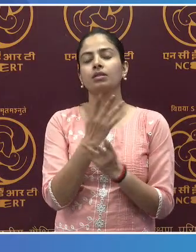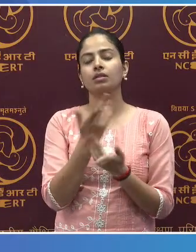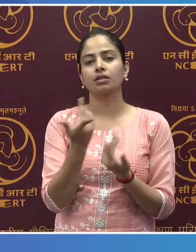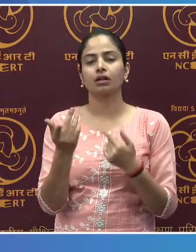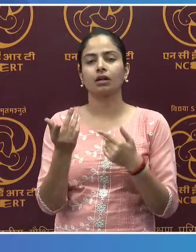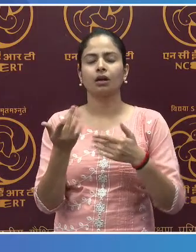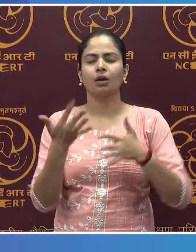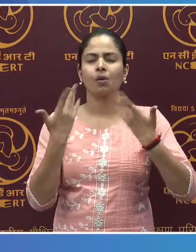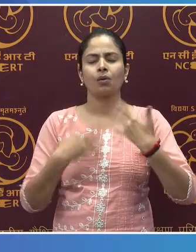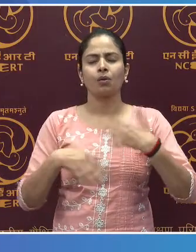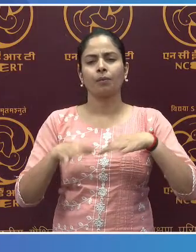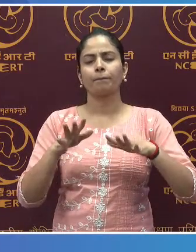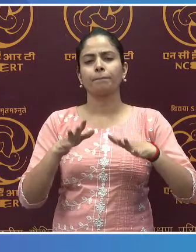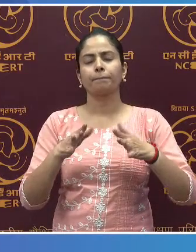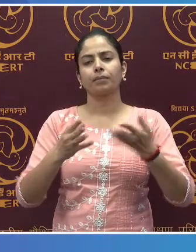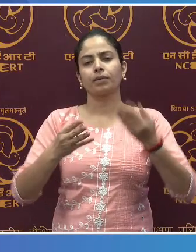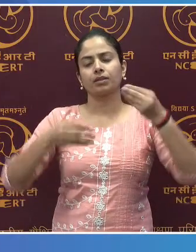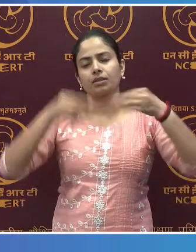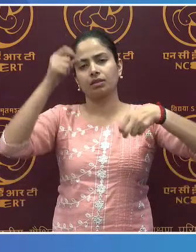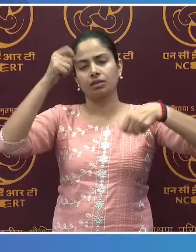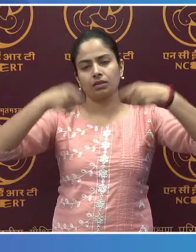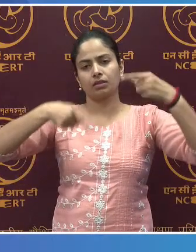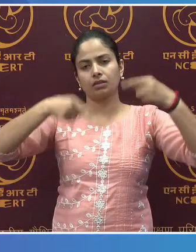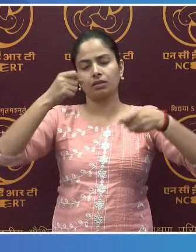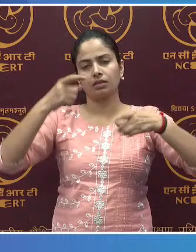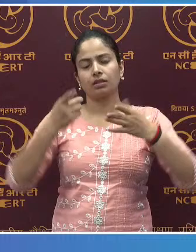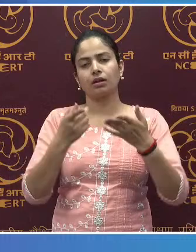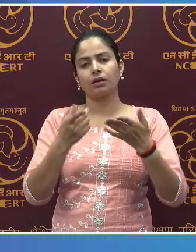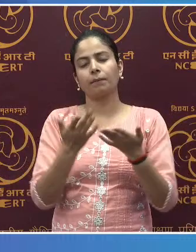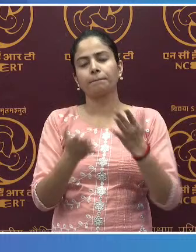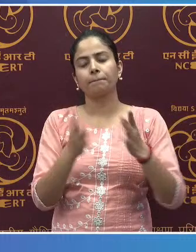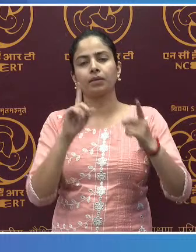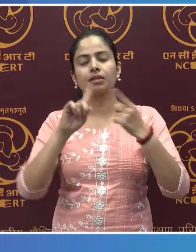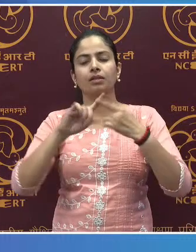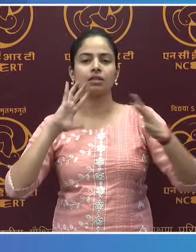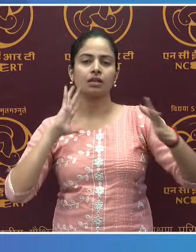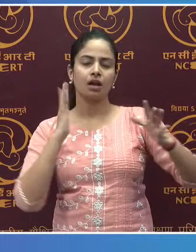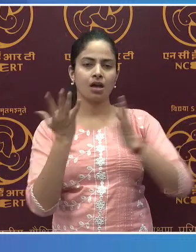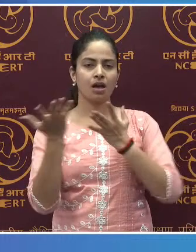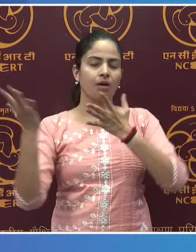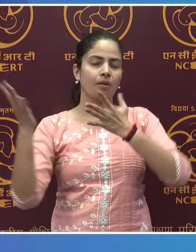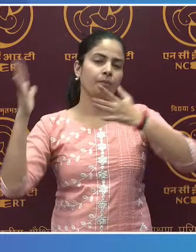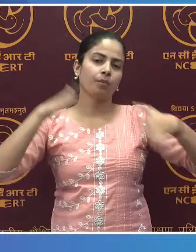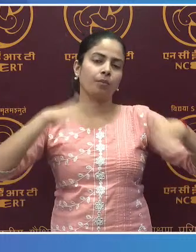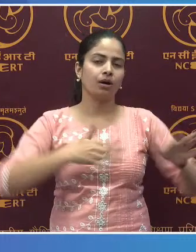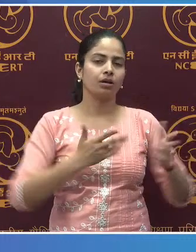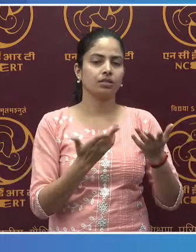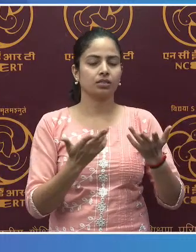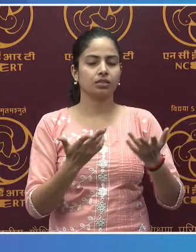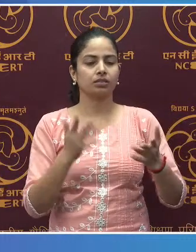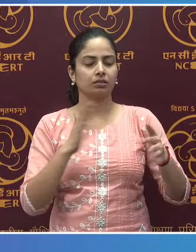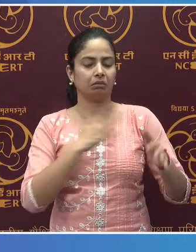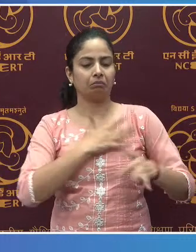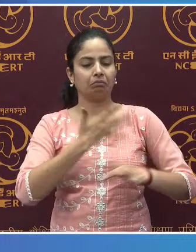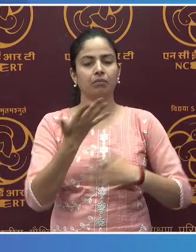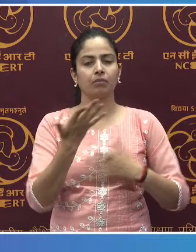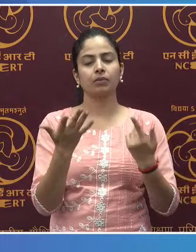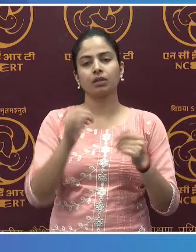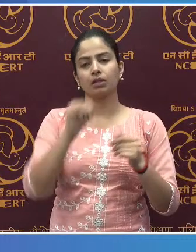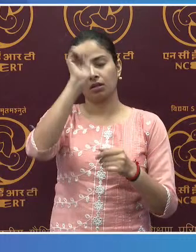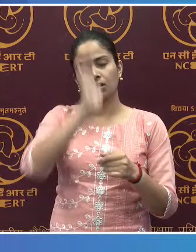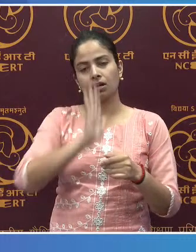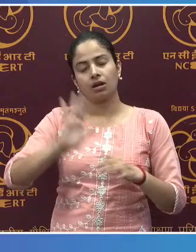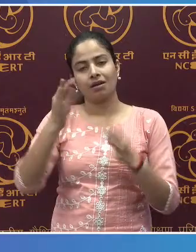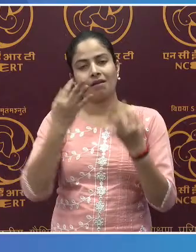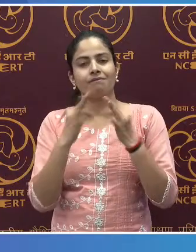the rain be timely, may the earth be lush with vegetation, may the country be free from turmoil,